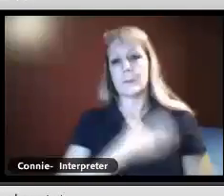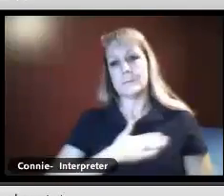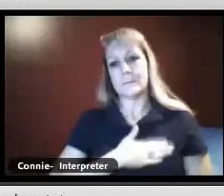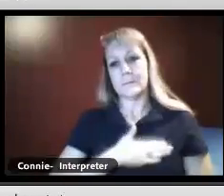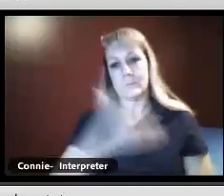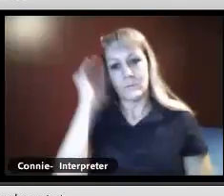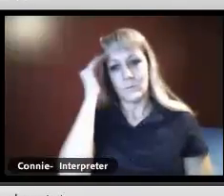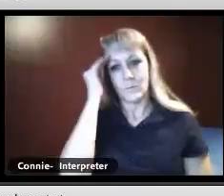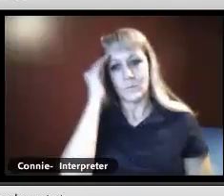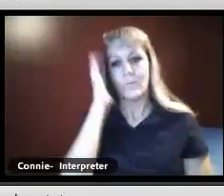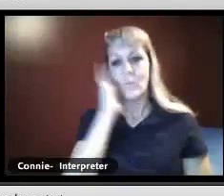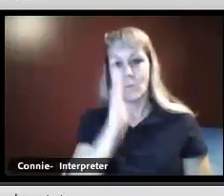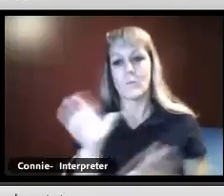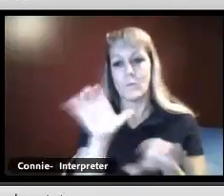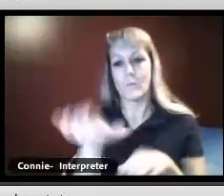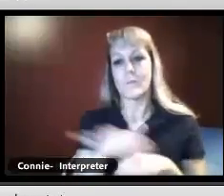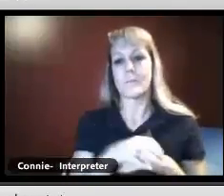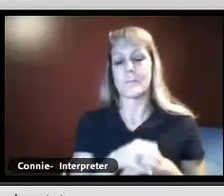be happening.